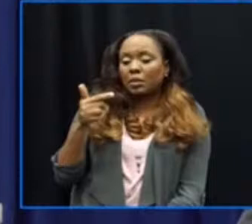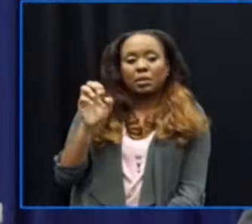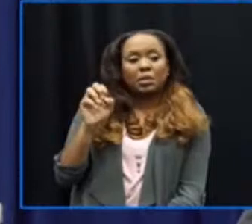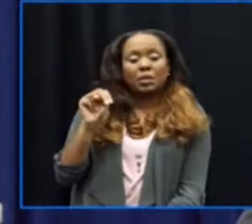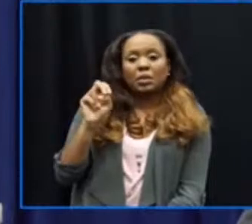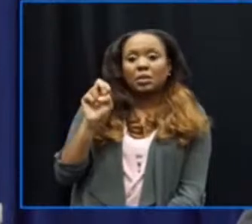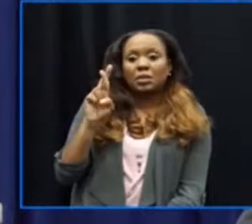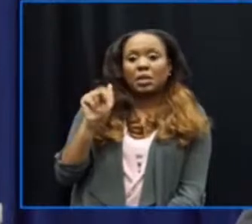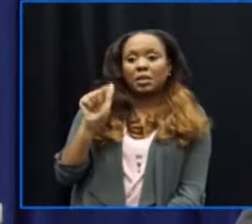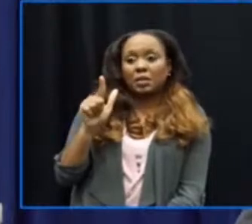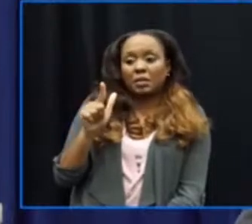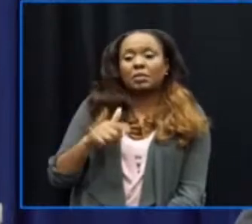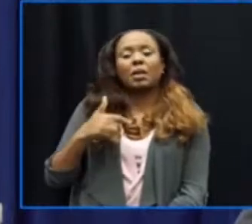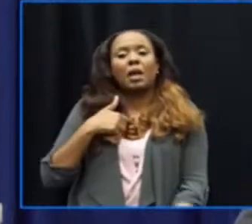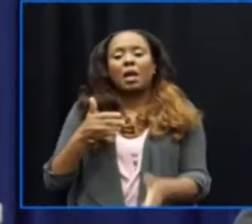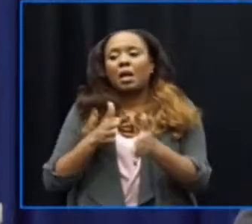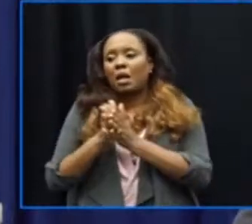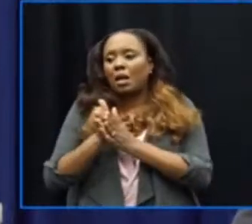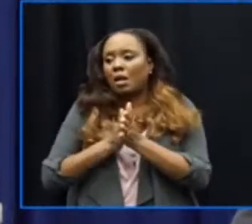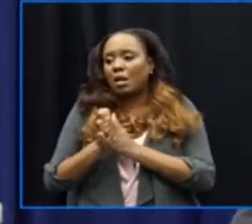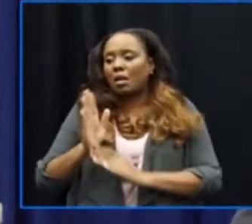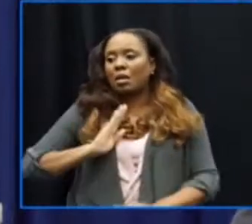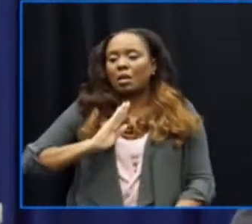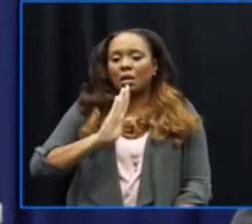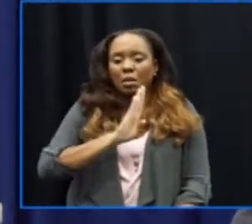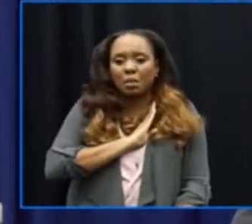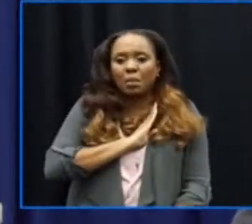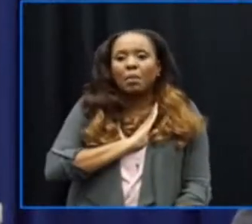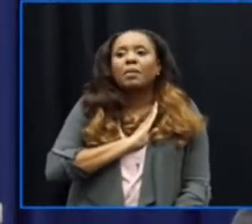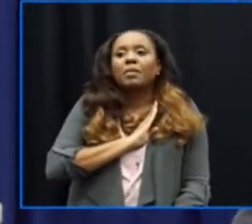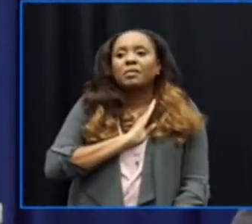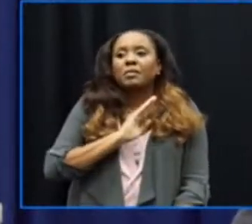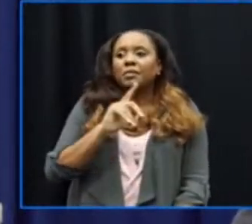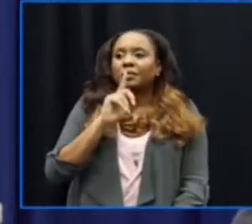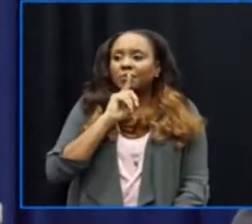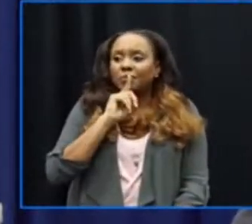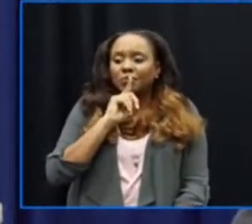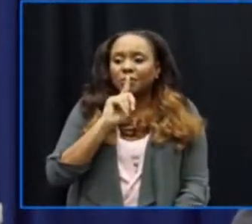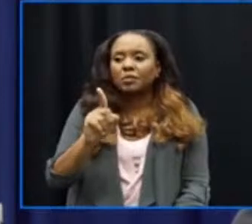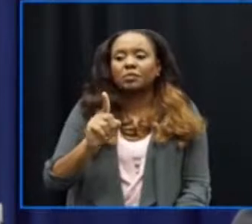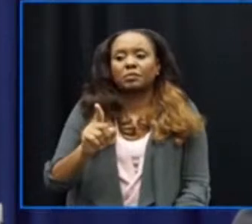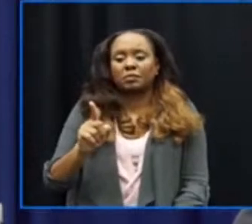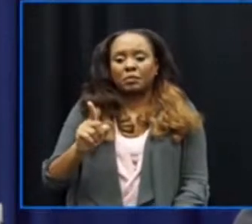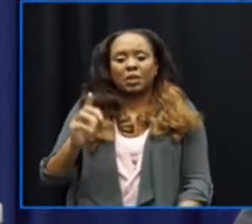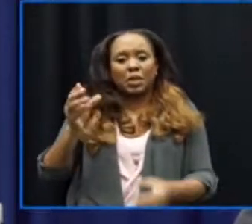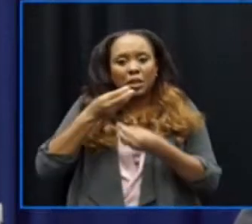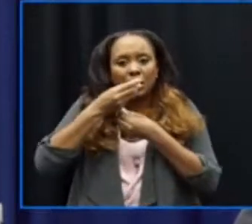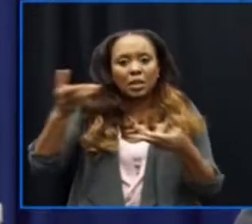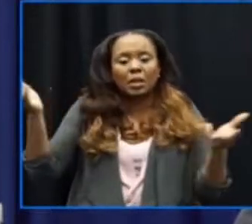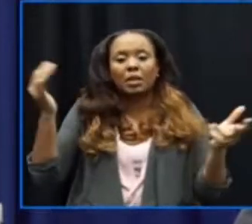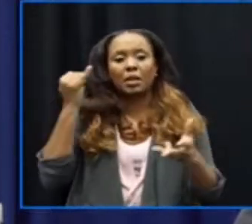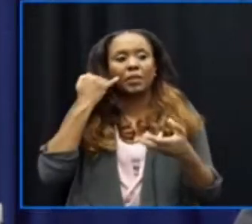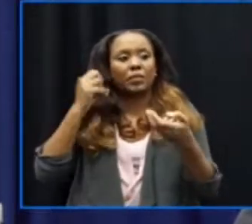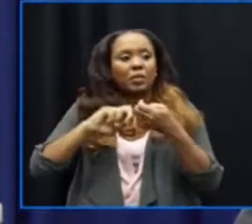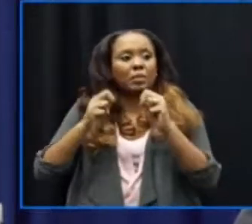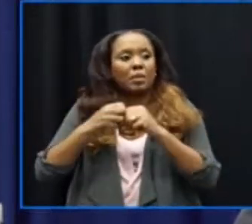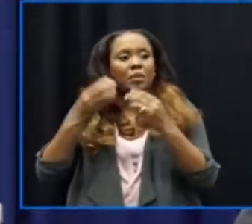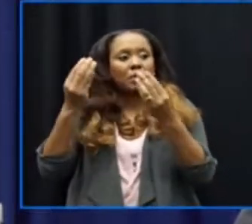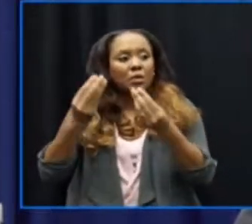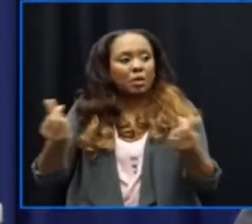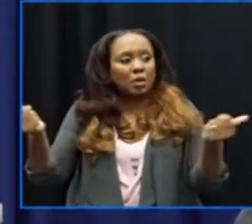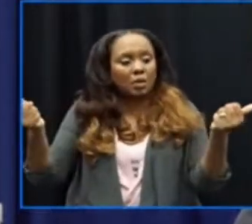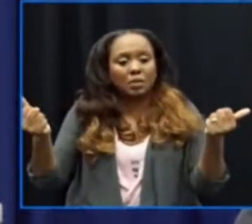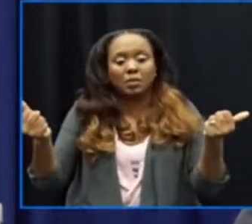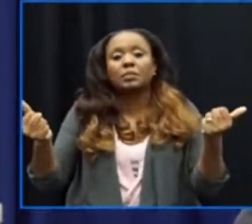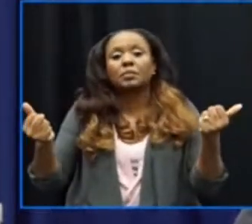the board and the Auditor General being able to release to the country whether that issue has been resolved and to